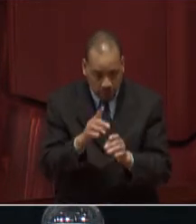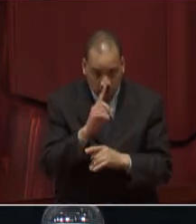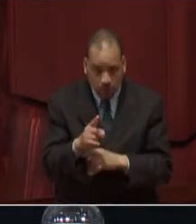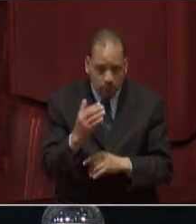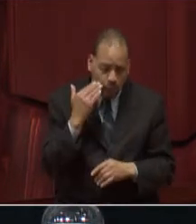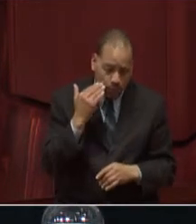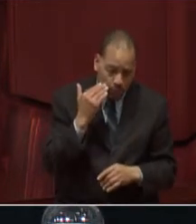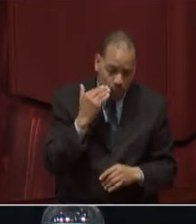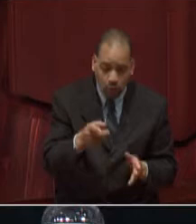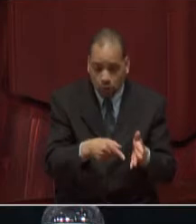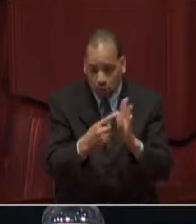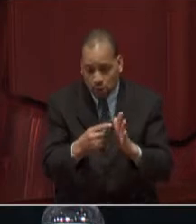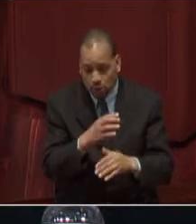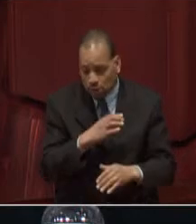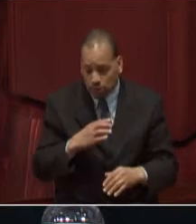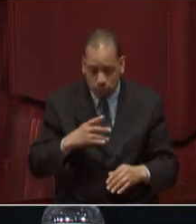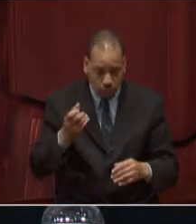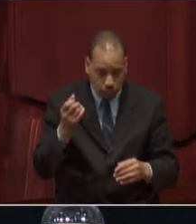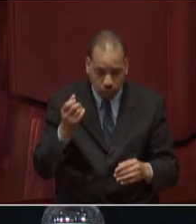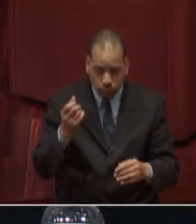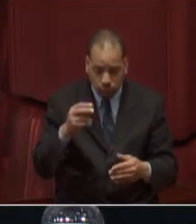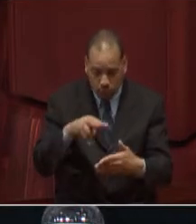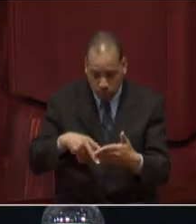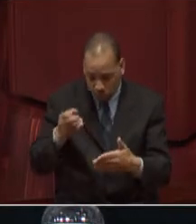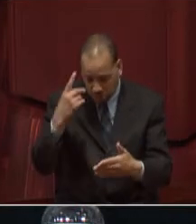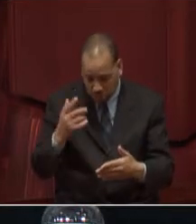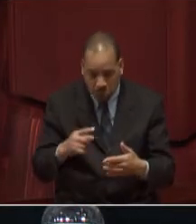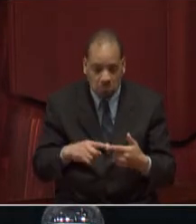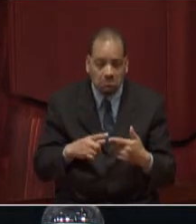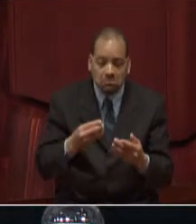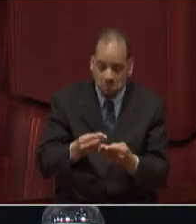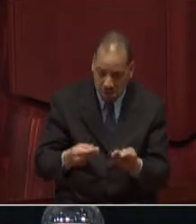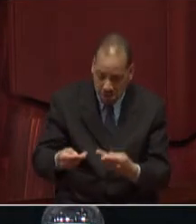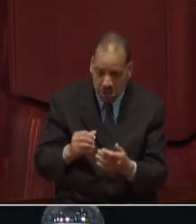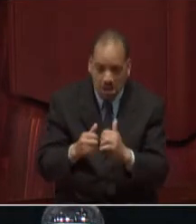required congressional understanding, congressional funding,